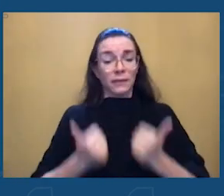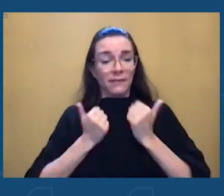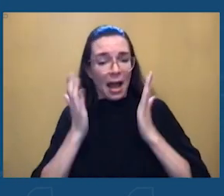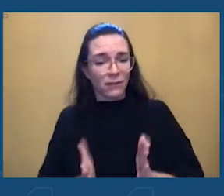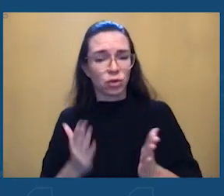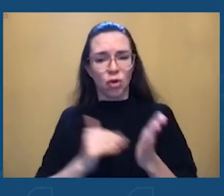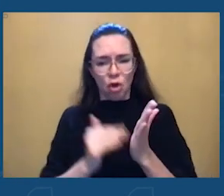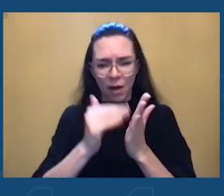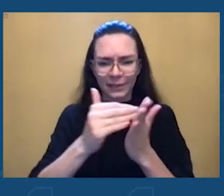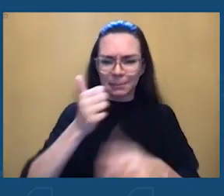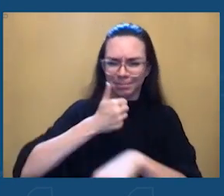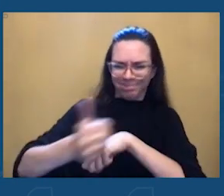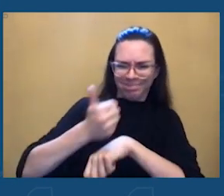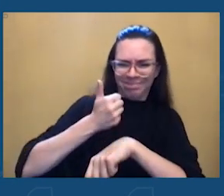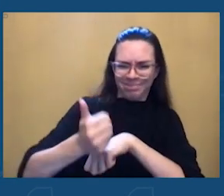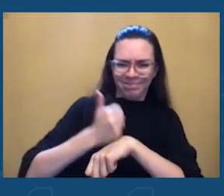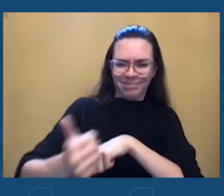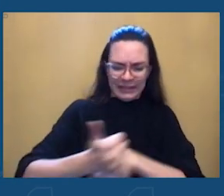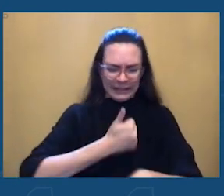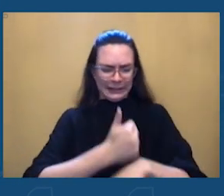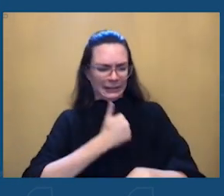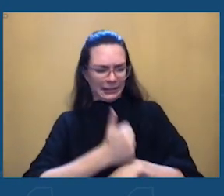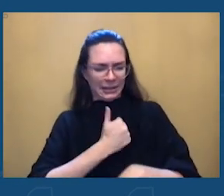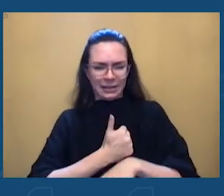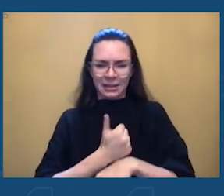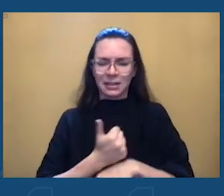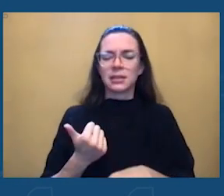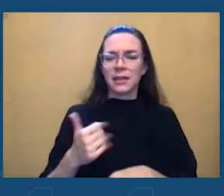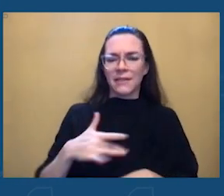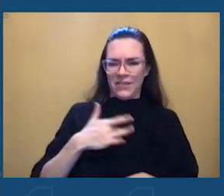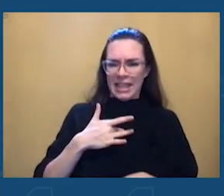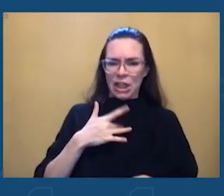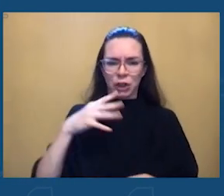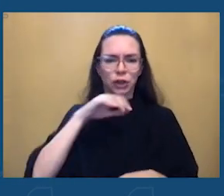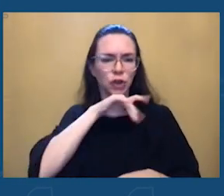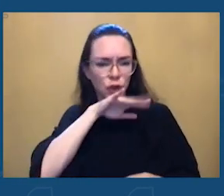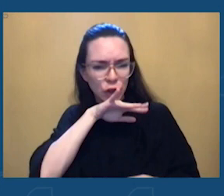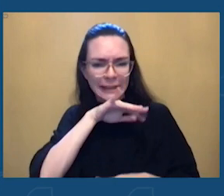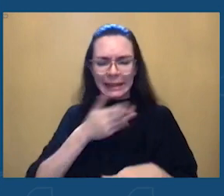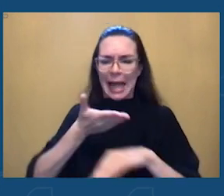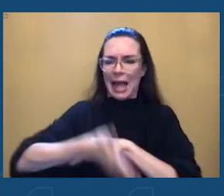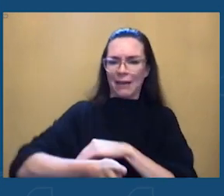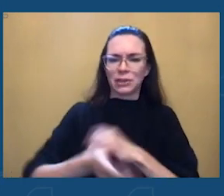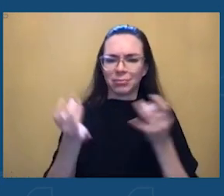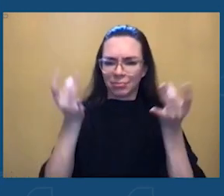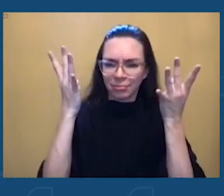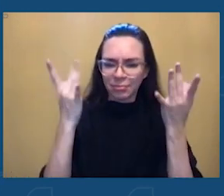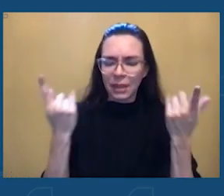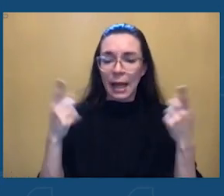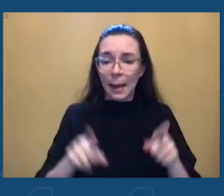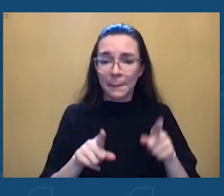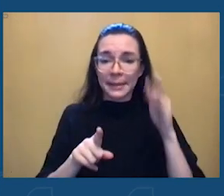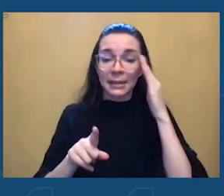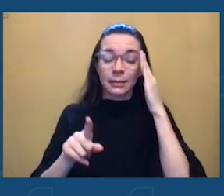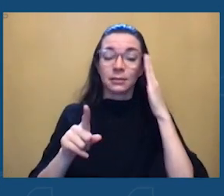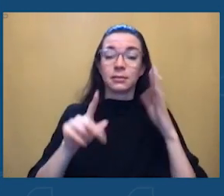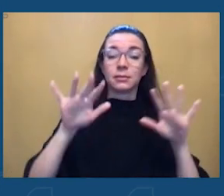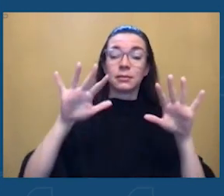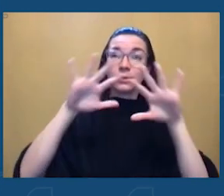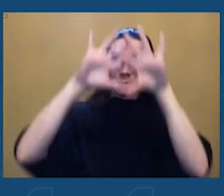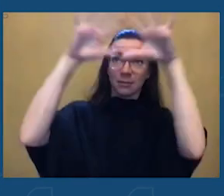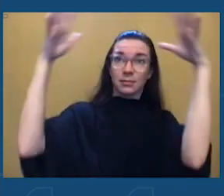are cast as dirty in the aftermath. Society's first instinct is to